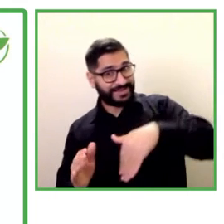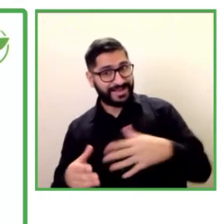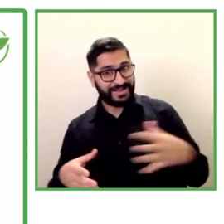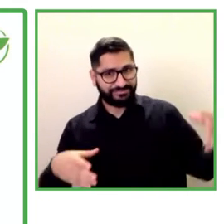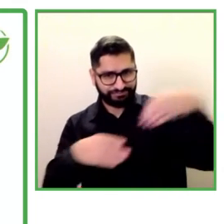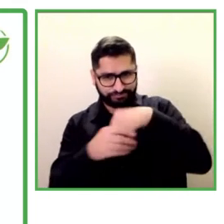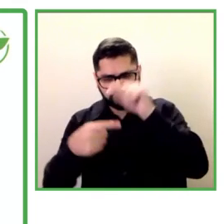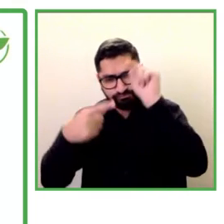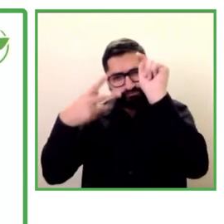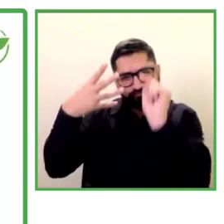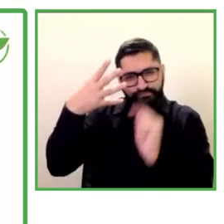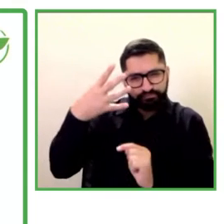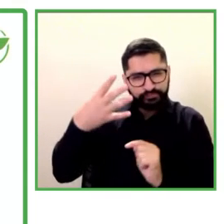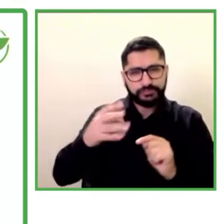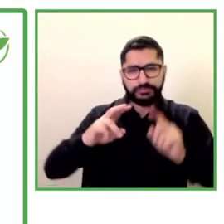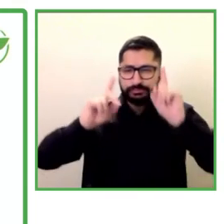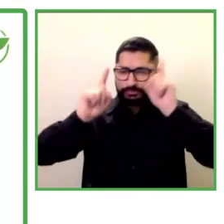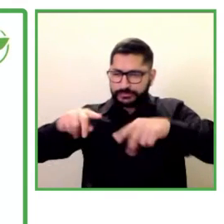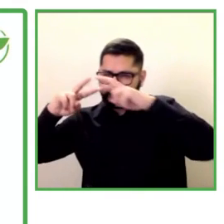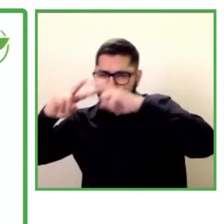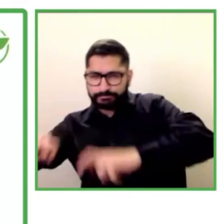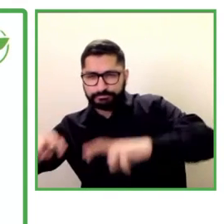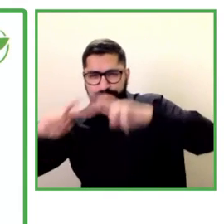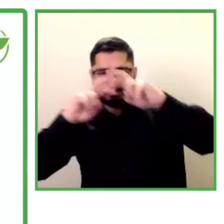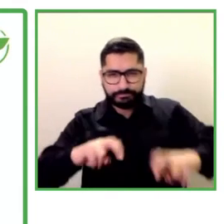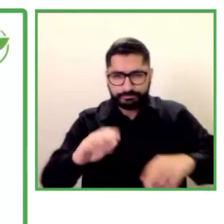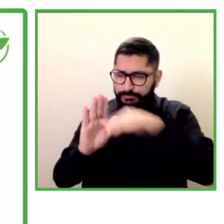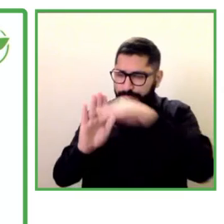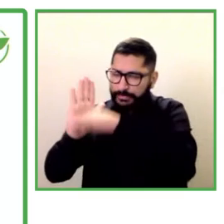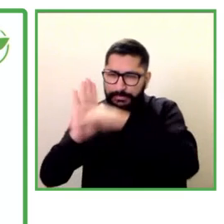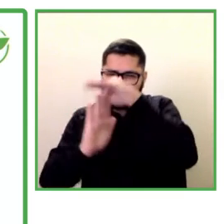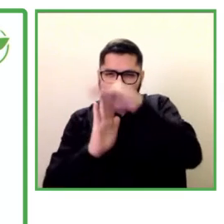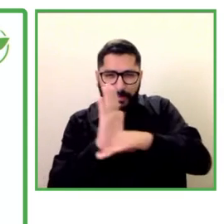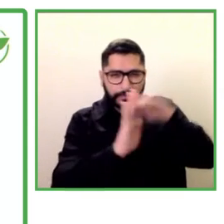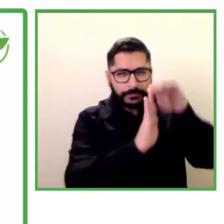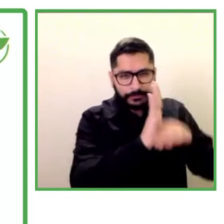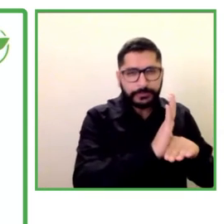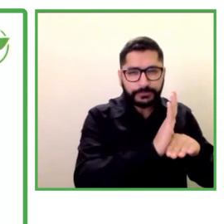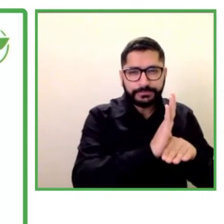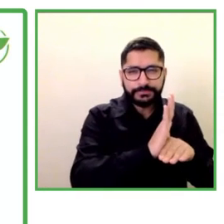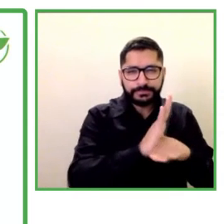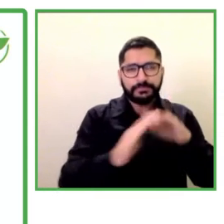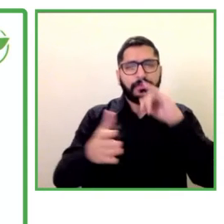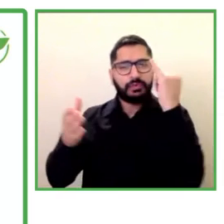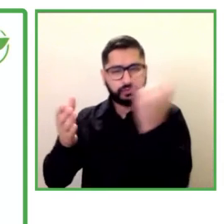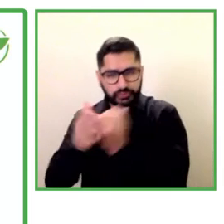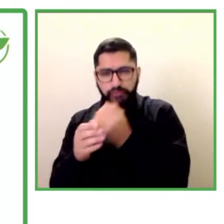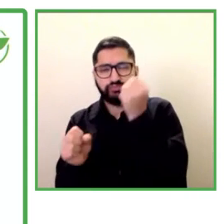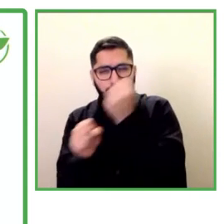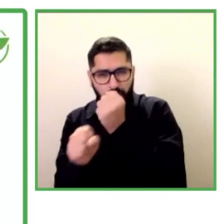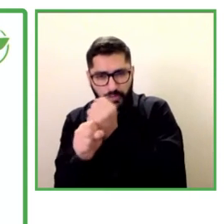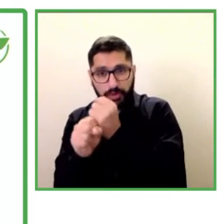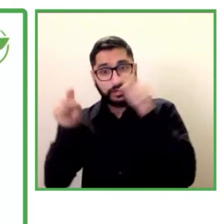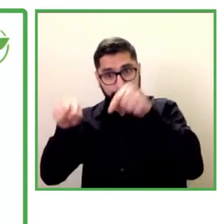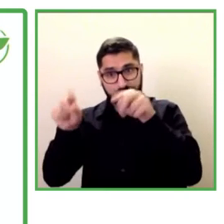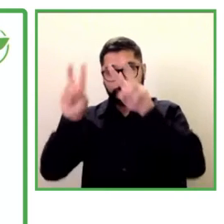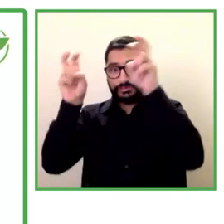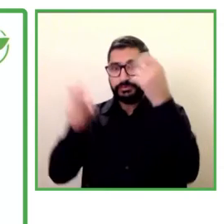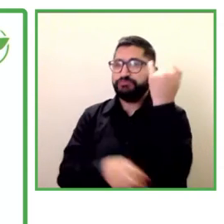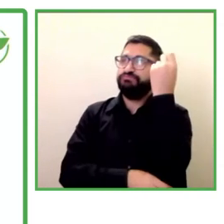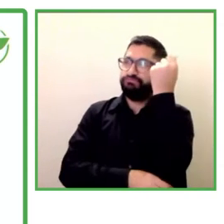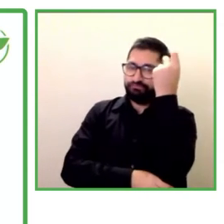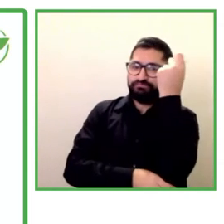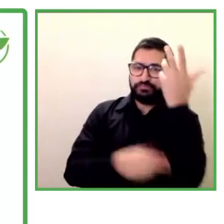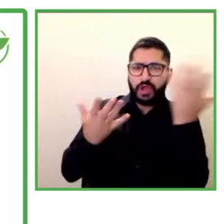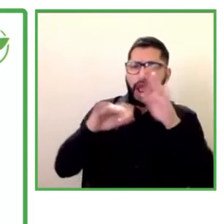is the index of inclusion for people with disabilities. And here we can understand where the company is at and start talking about the